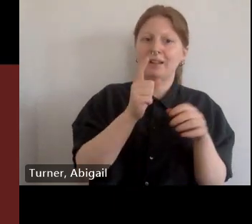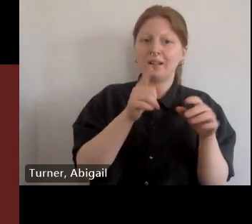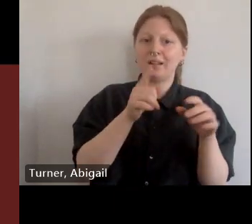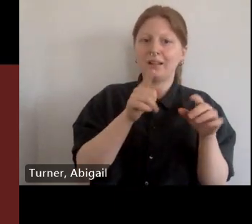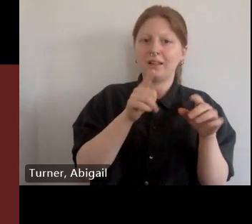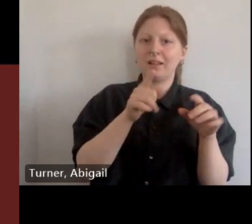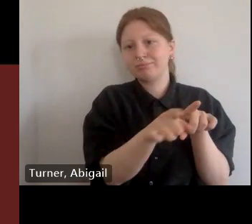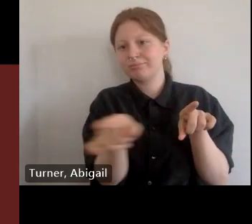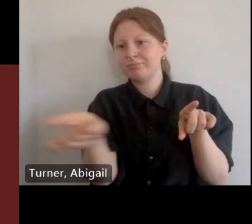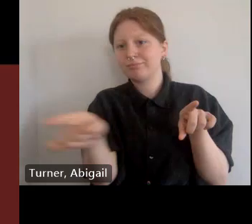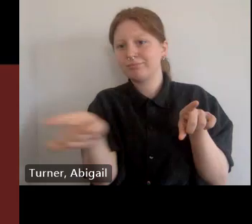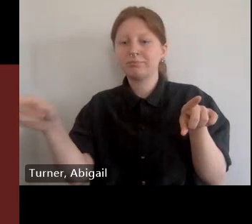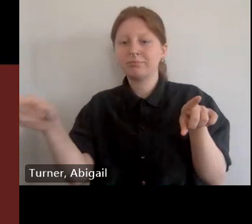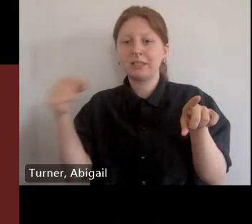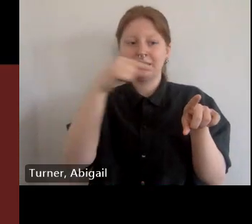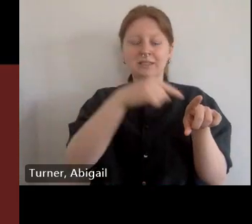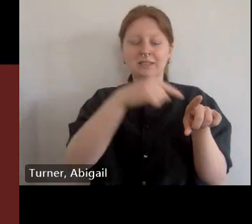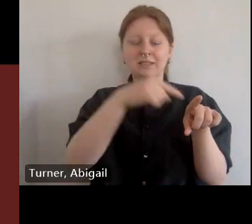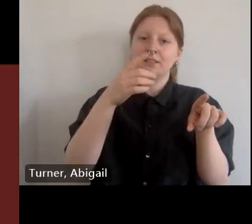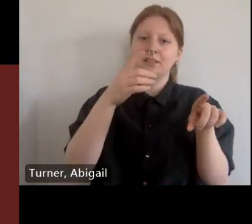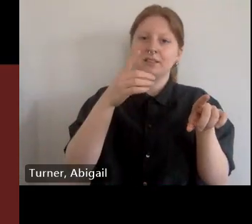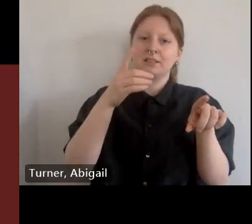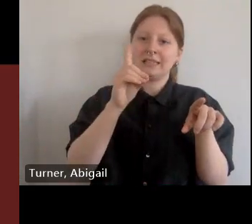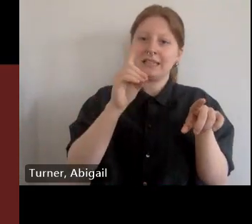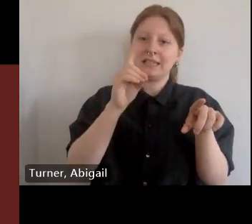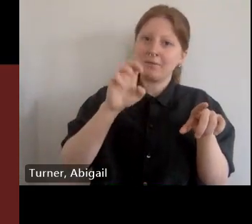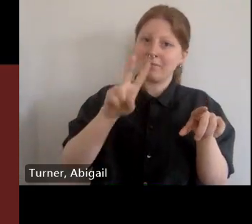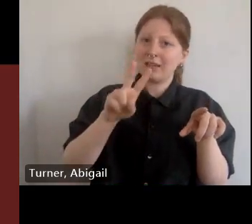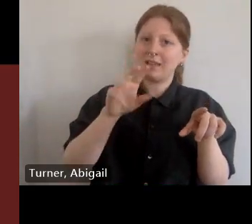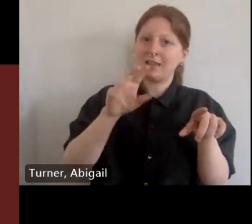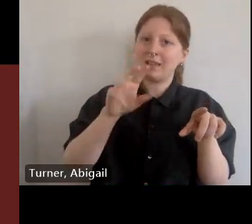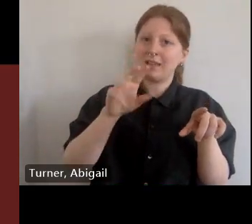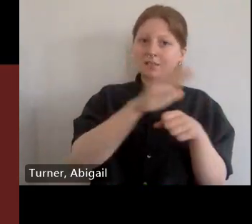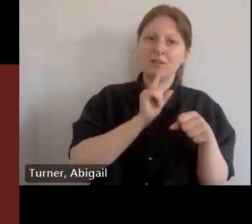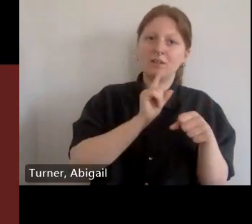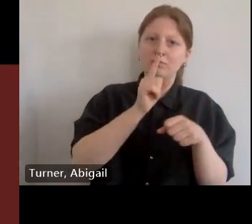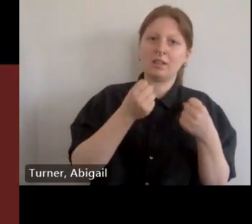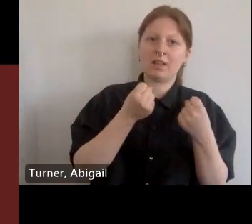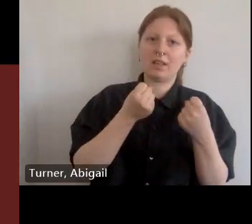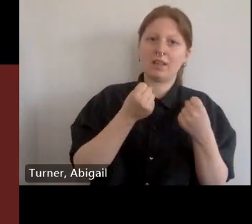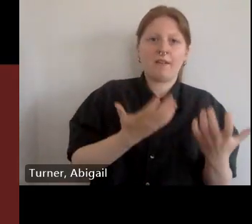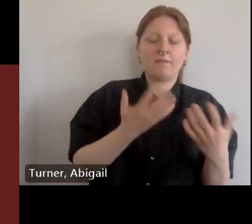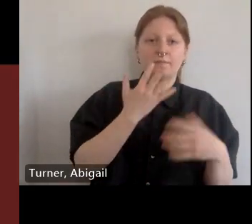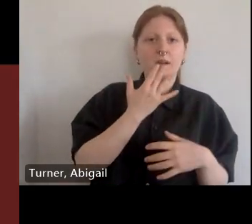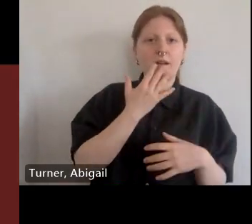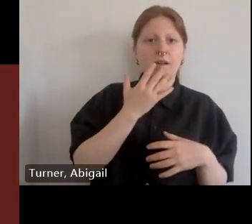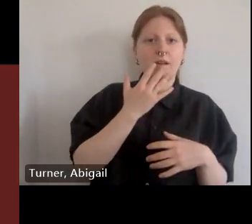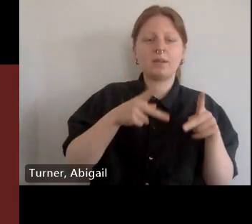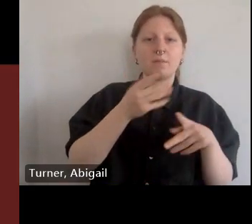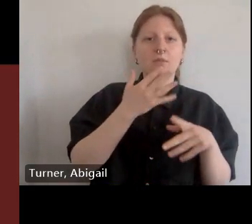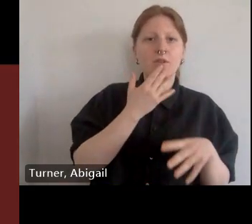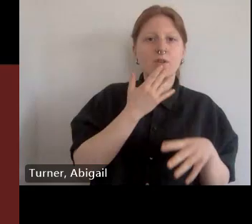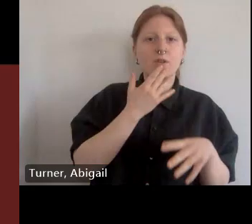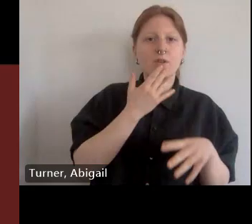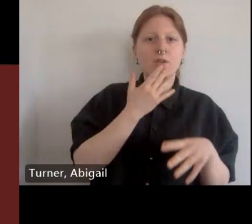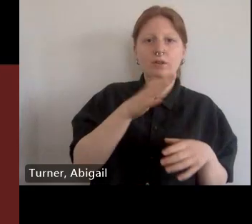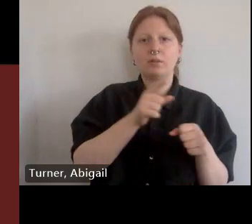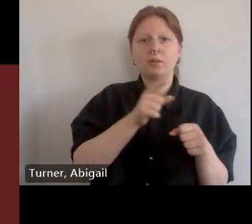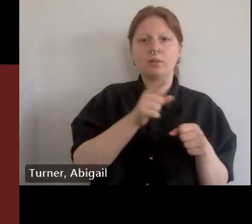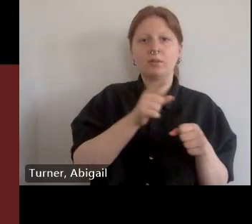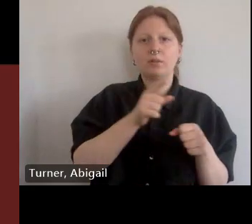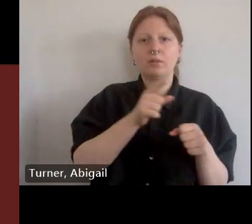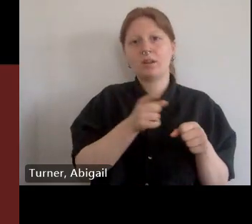and the states that we represent. However, we see this issue everywhere, right? From the health field, there being a lack